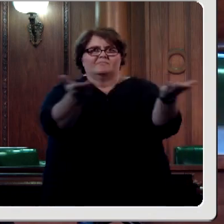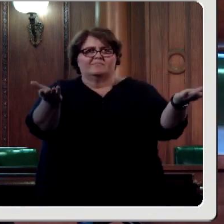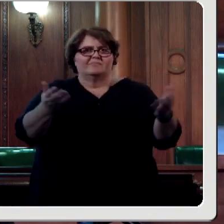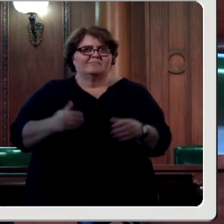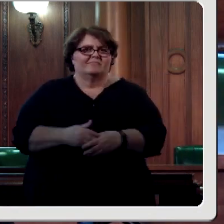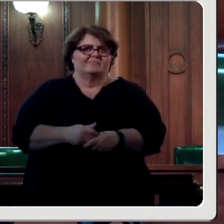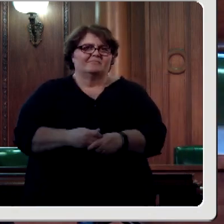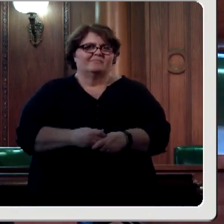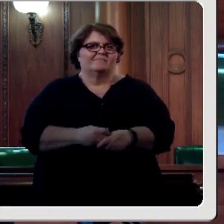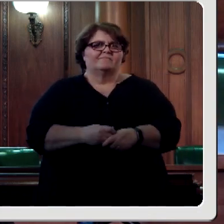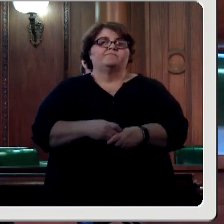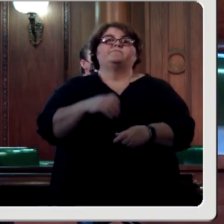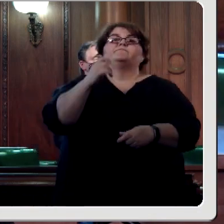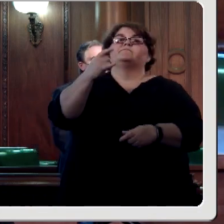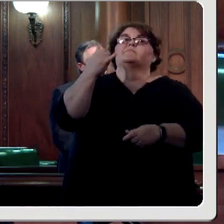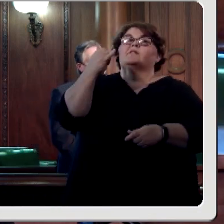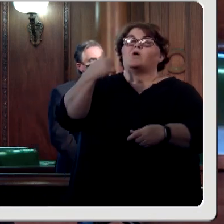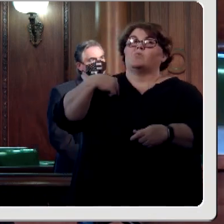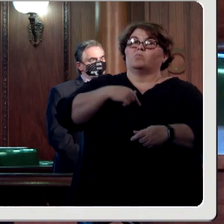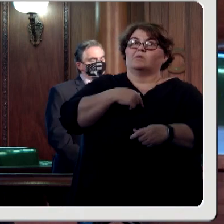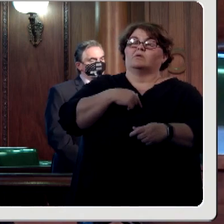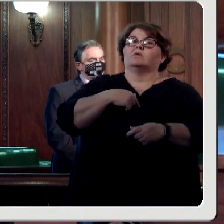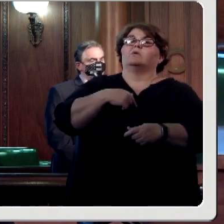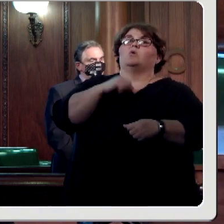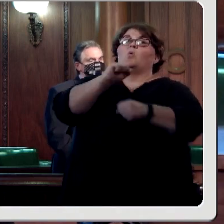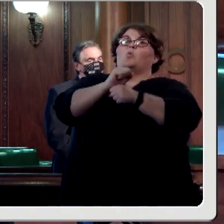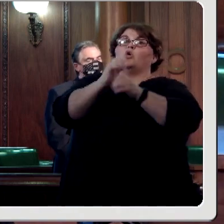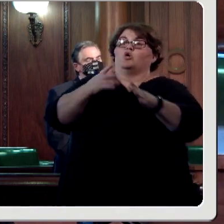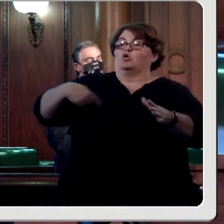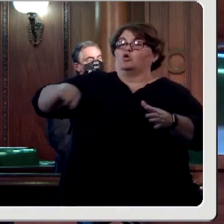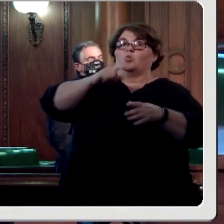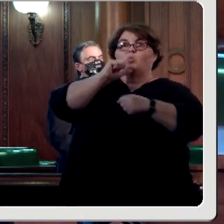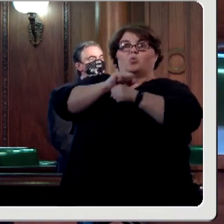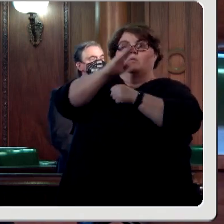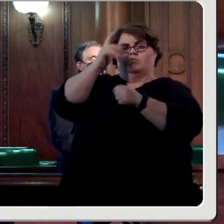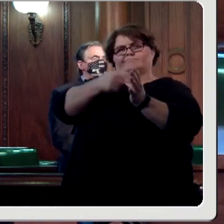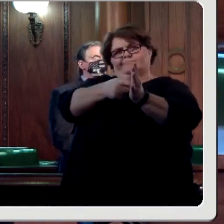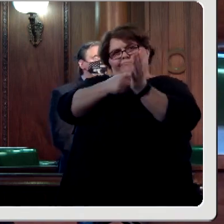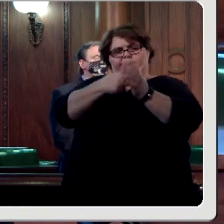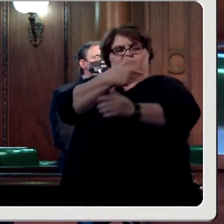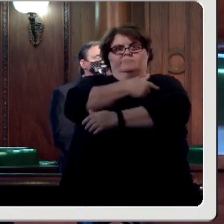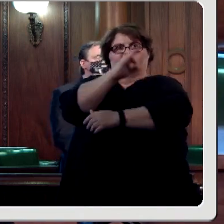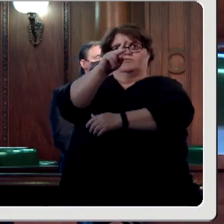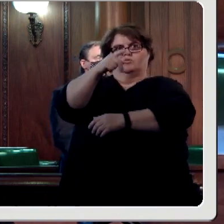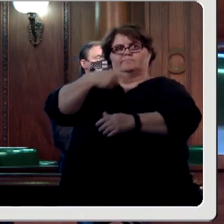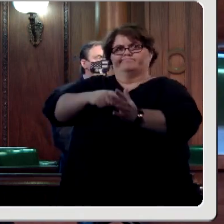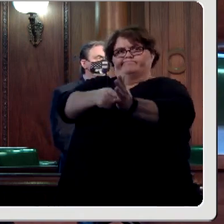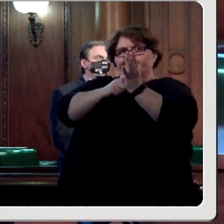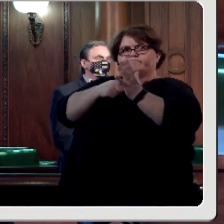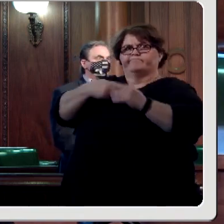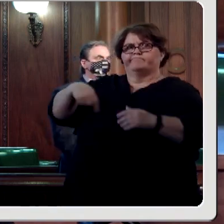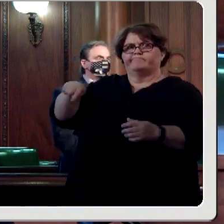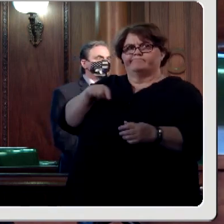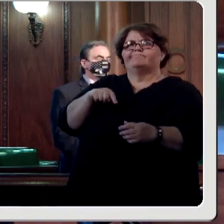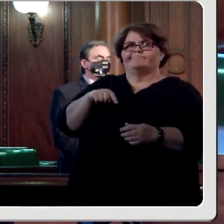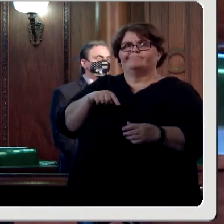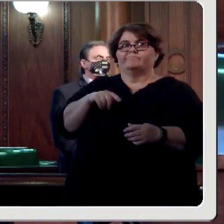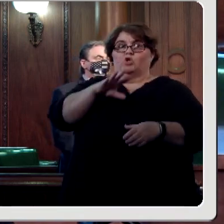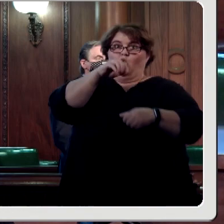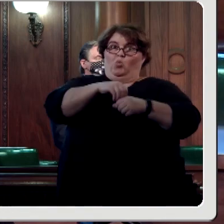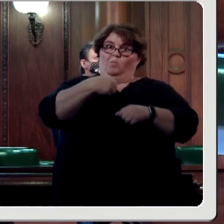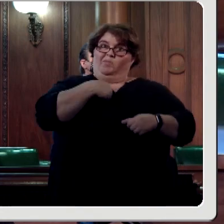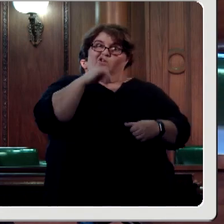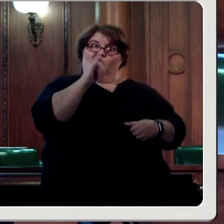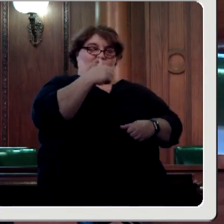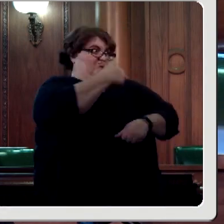a vaccine for influenza this year, unless there's a medical or religious exception. I myself actually took my vaccine first